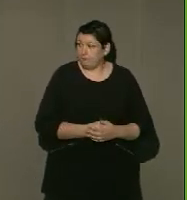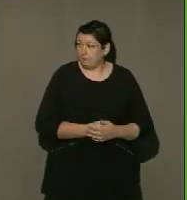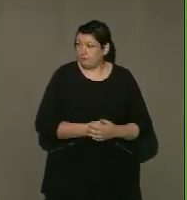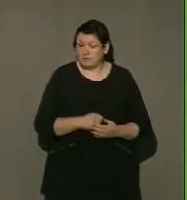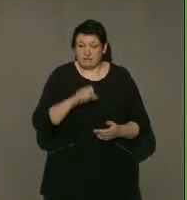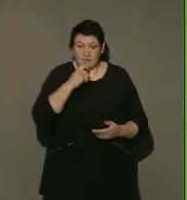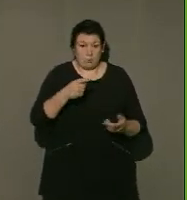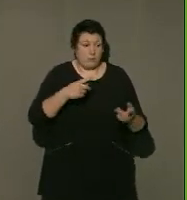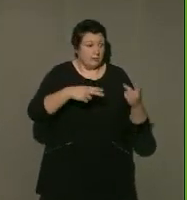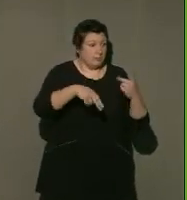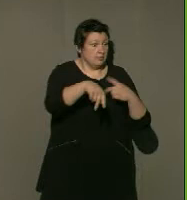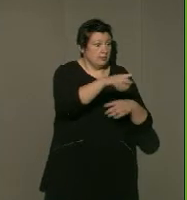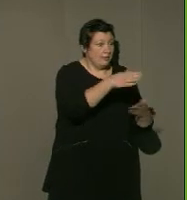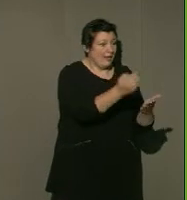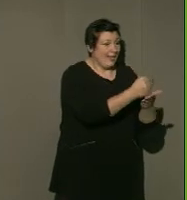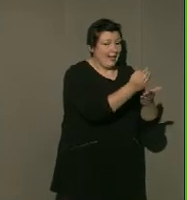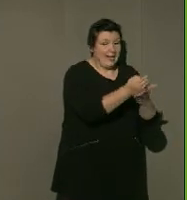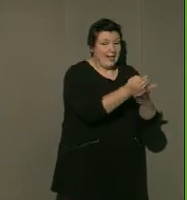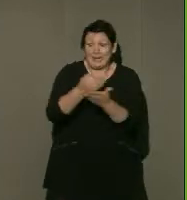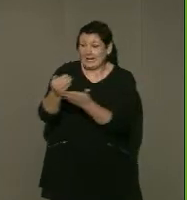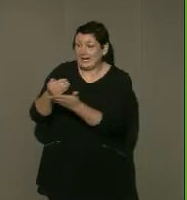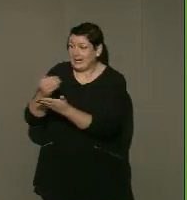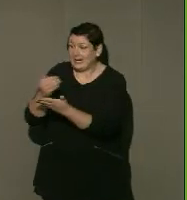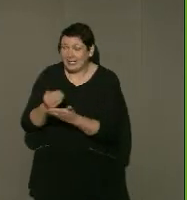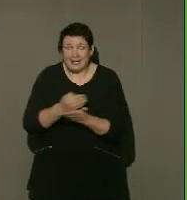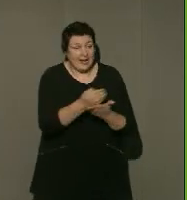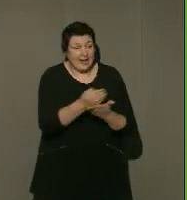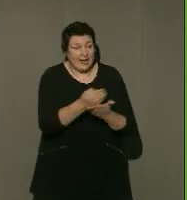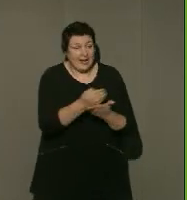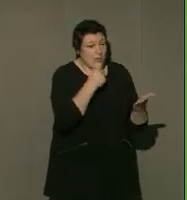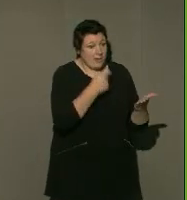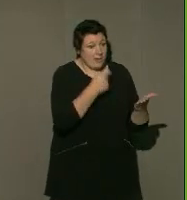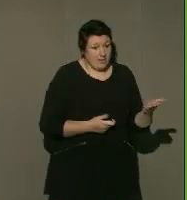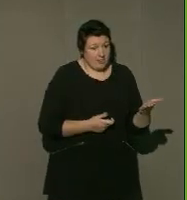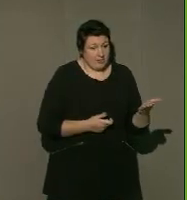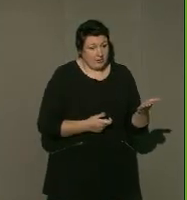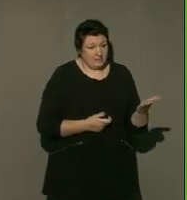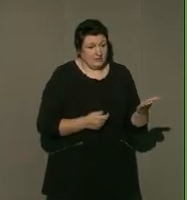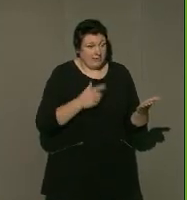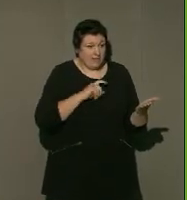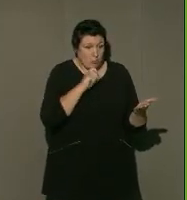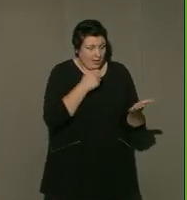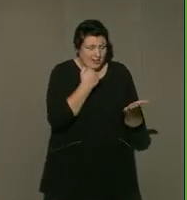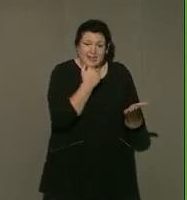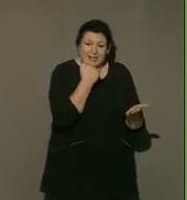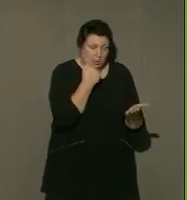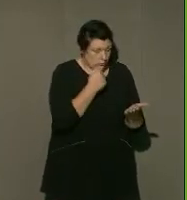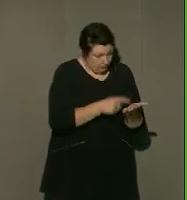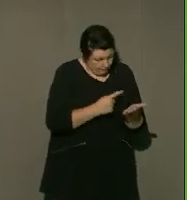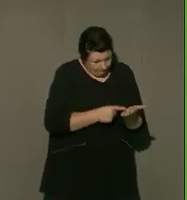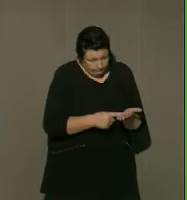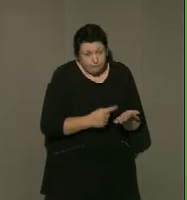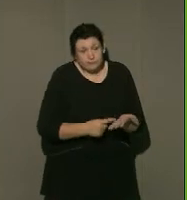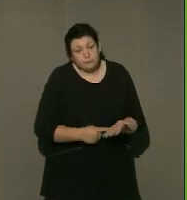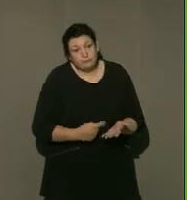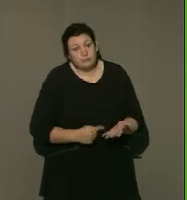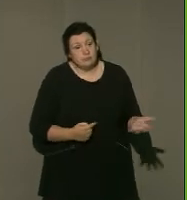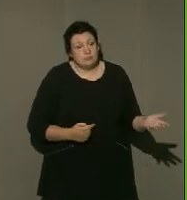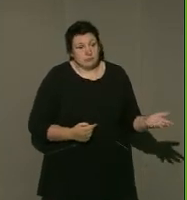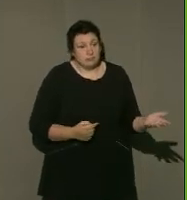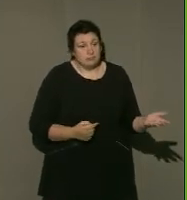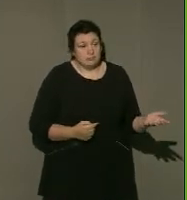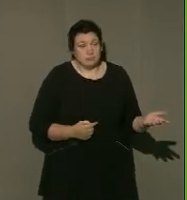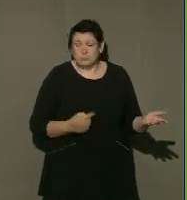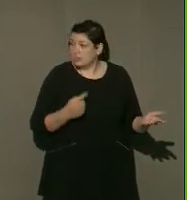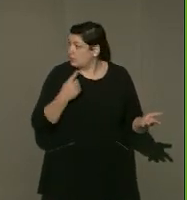circulate amongst you, collecting those, and we will then need to count the votes. I would suggest to the Chair